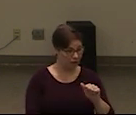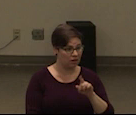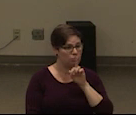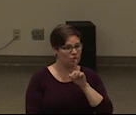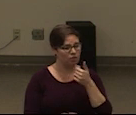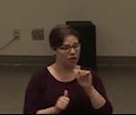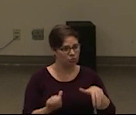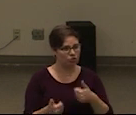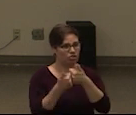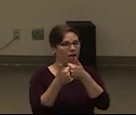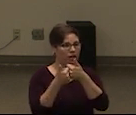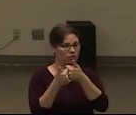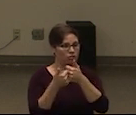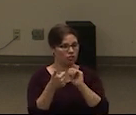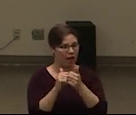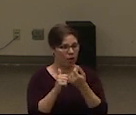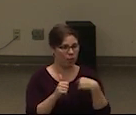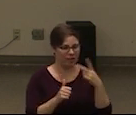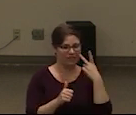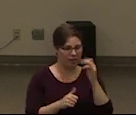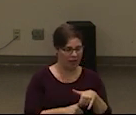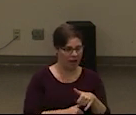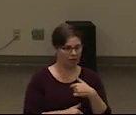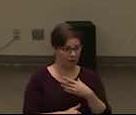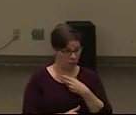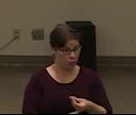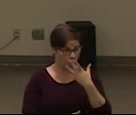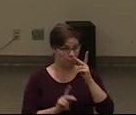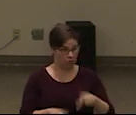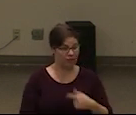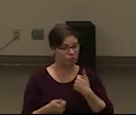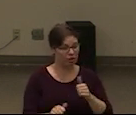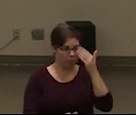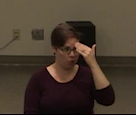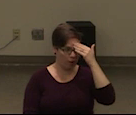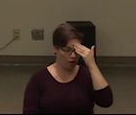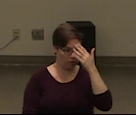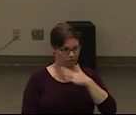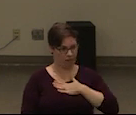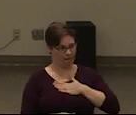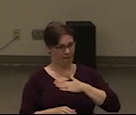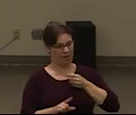challenge the ways in which I swim in that water every day, and as a white person, being aware of the space that I'm taking up and